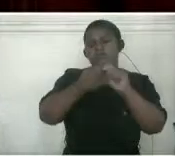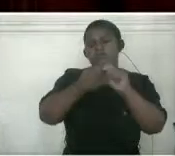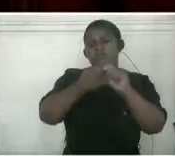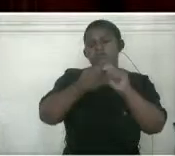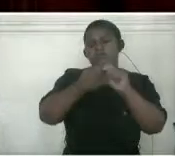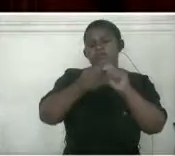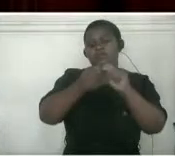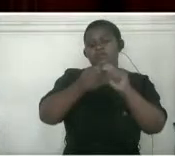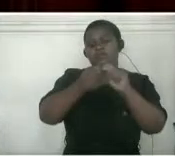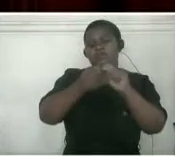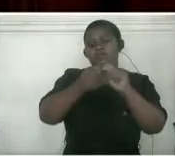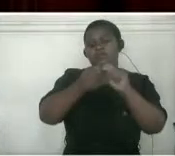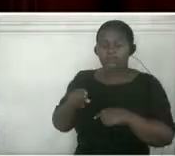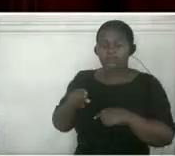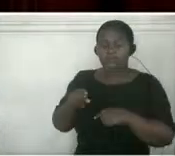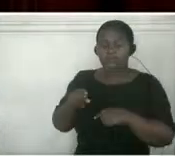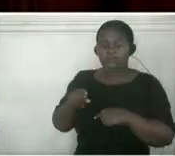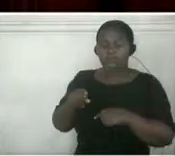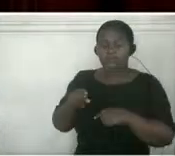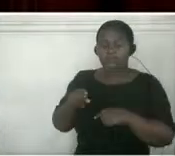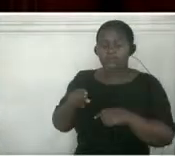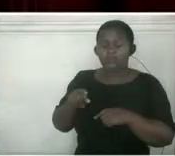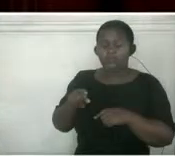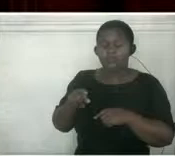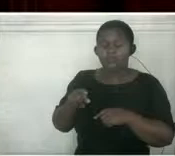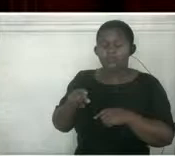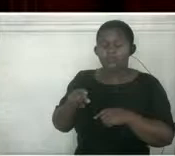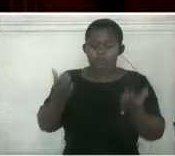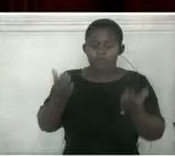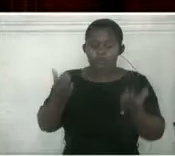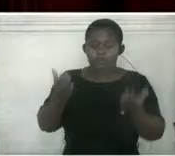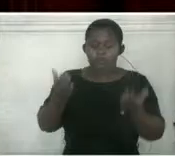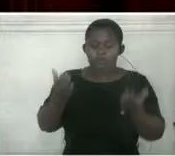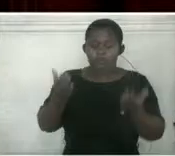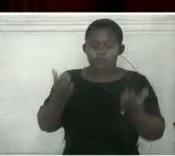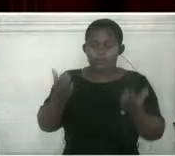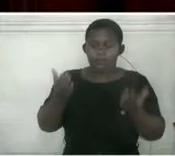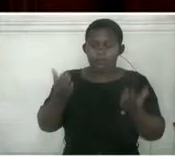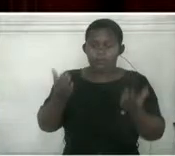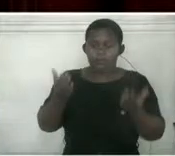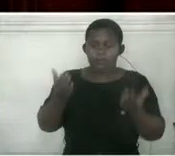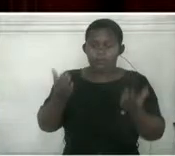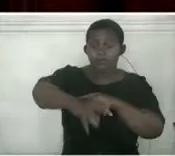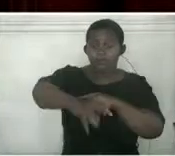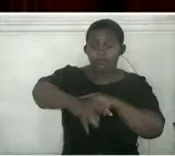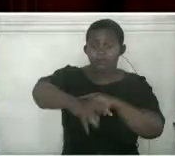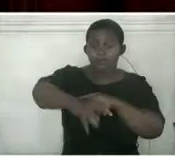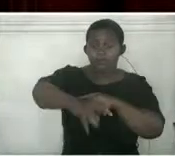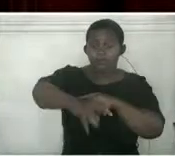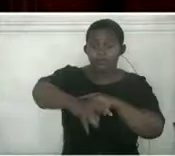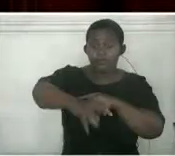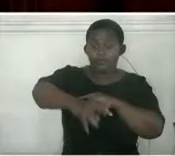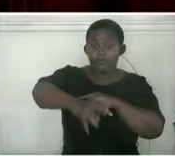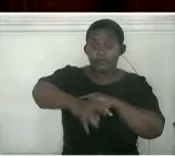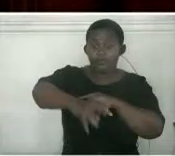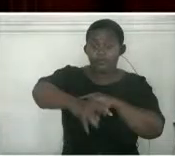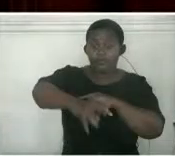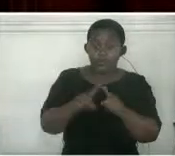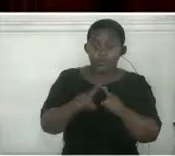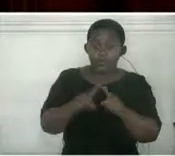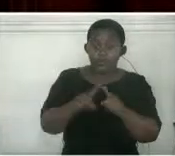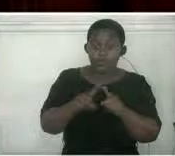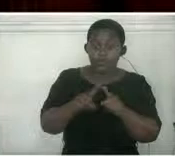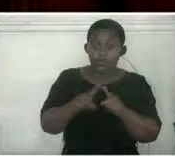This is a definite comparative advantage. The provincial economic reconstruction and recovery